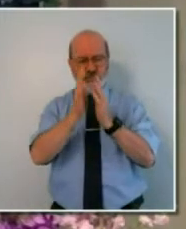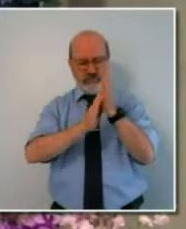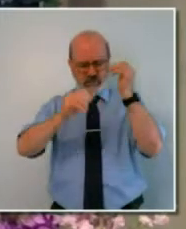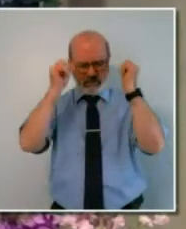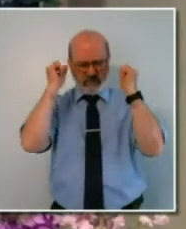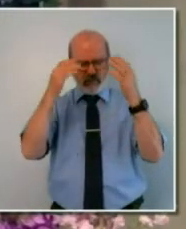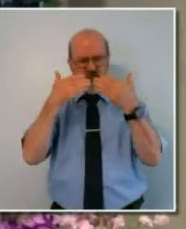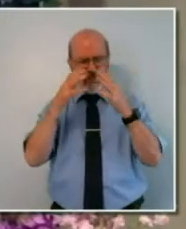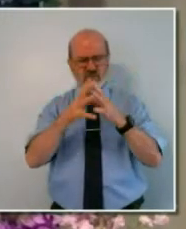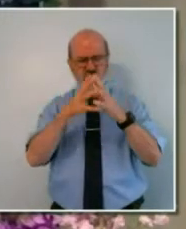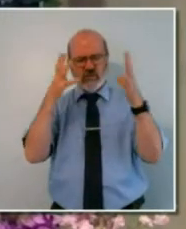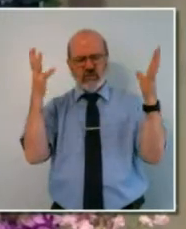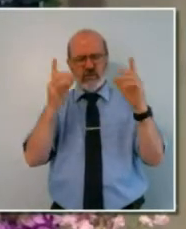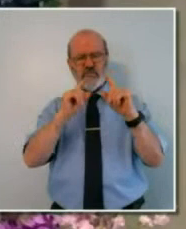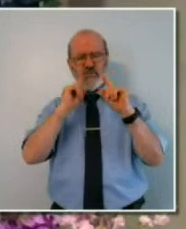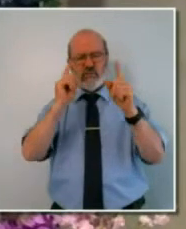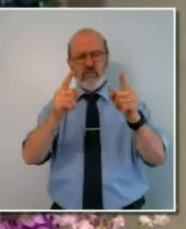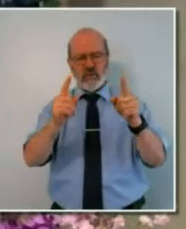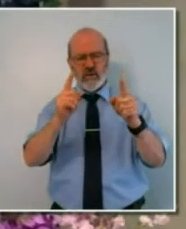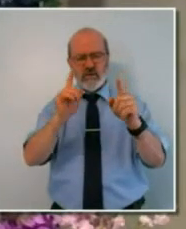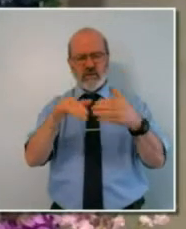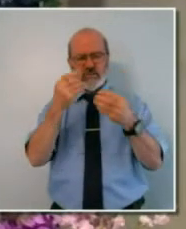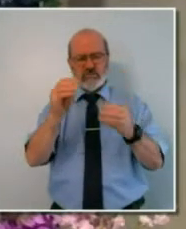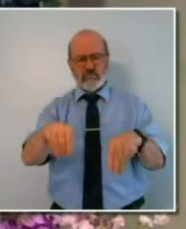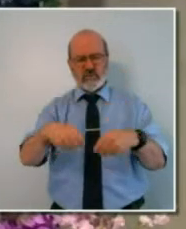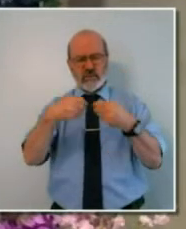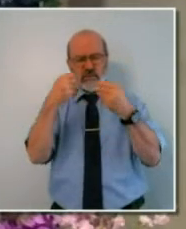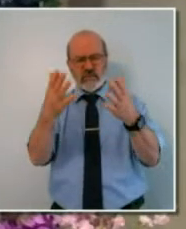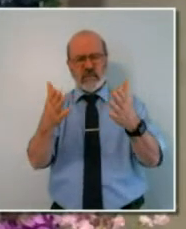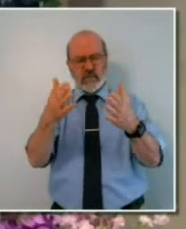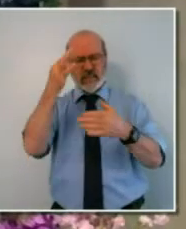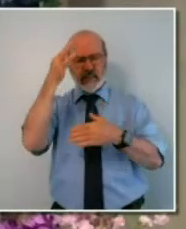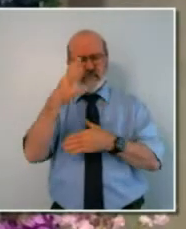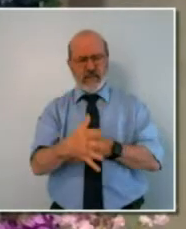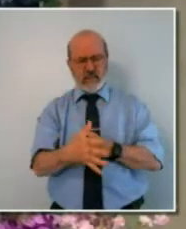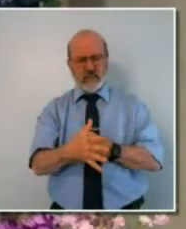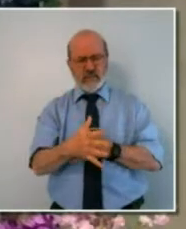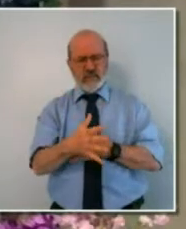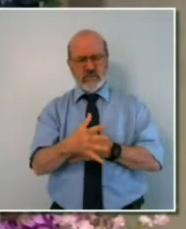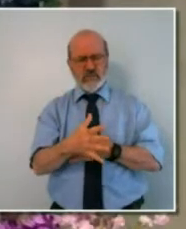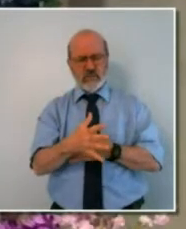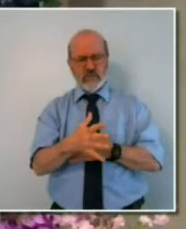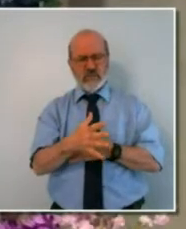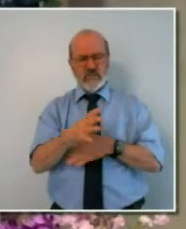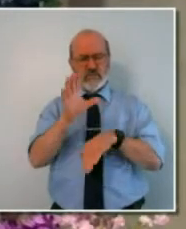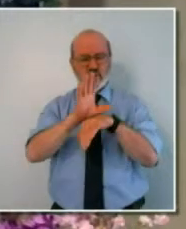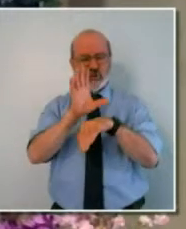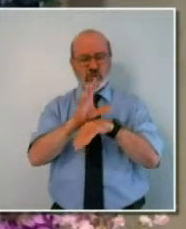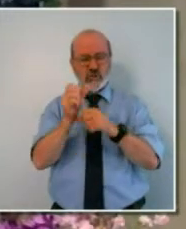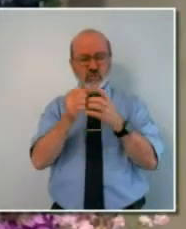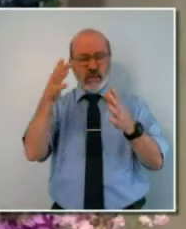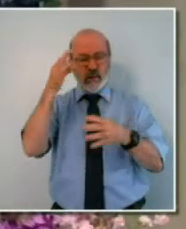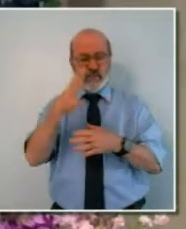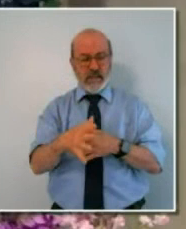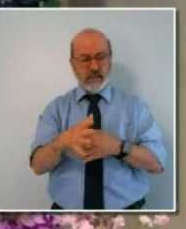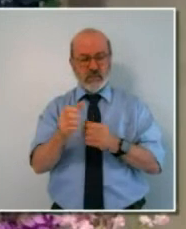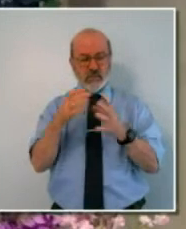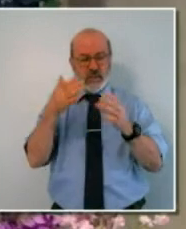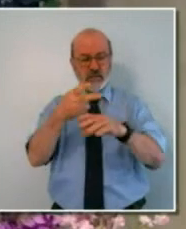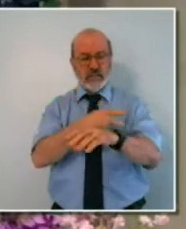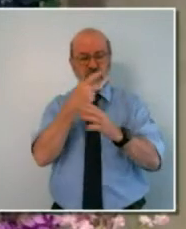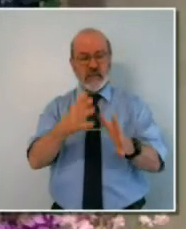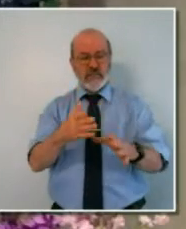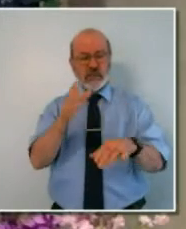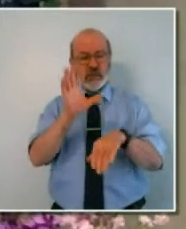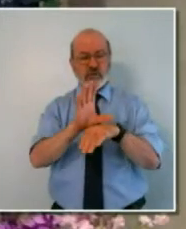for this report of how you have supplied a pastor for a church without a pastor, without a shepherd, and a church that